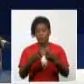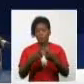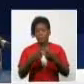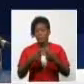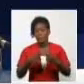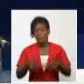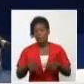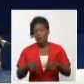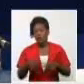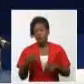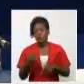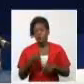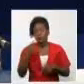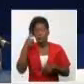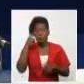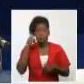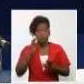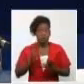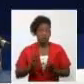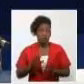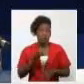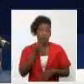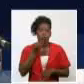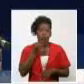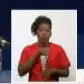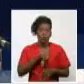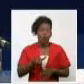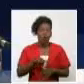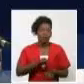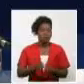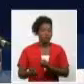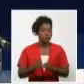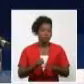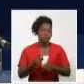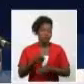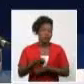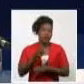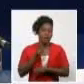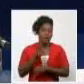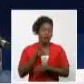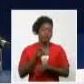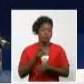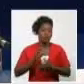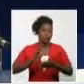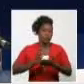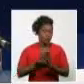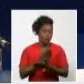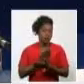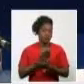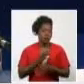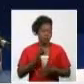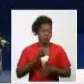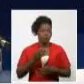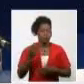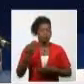They represent 98.7% of the active cases we have today.